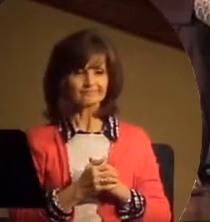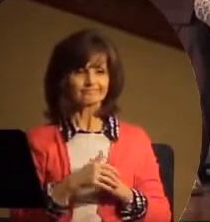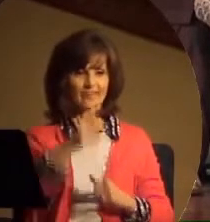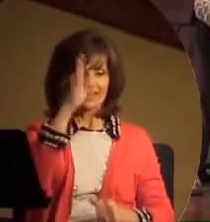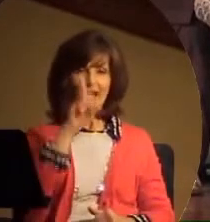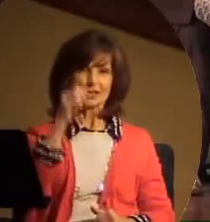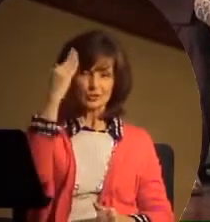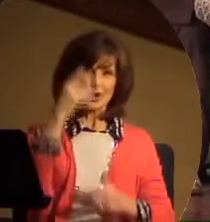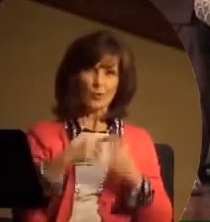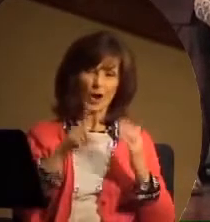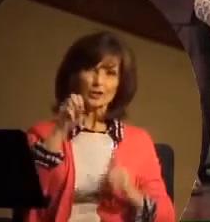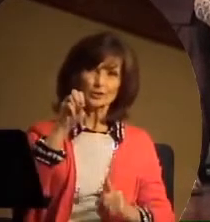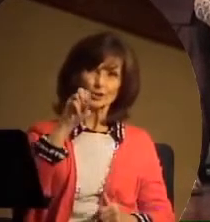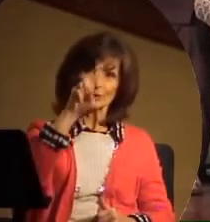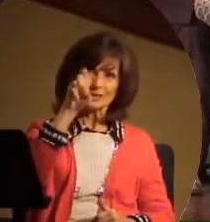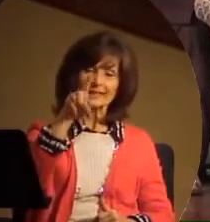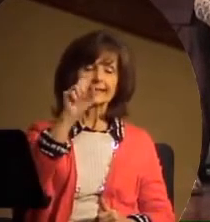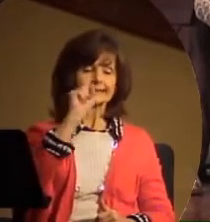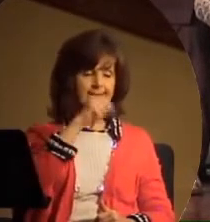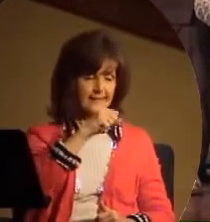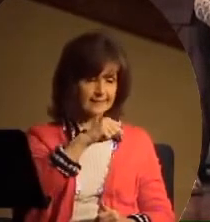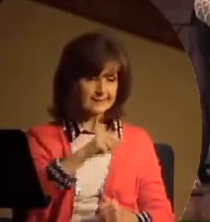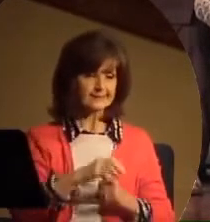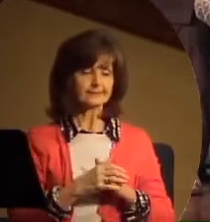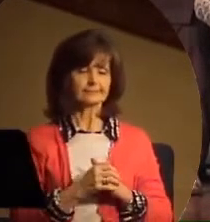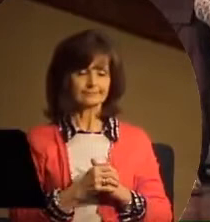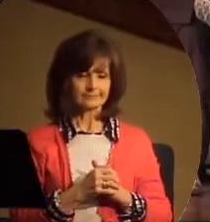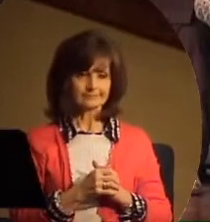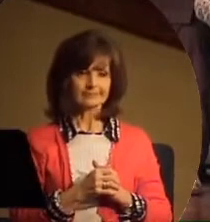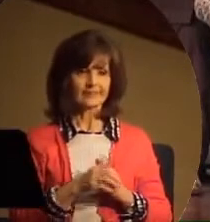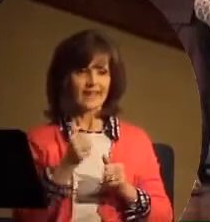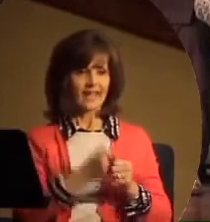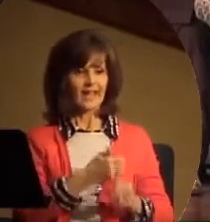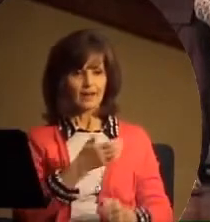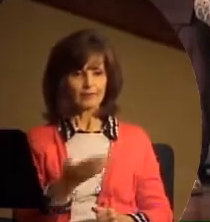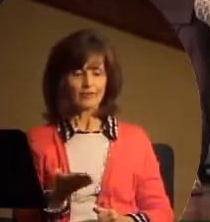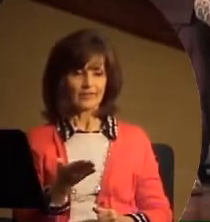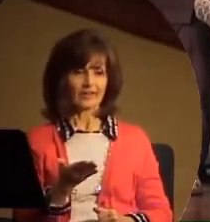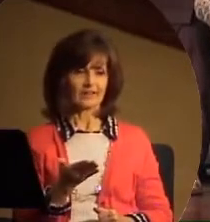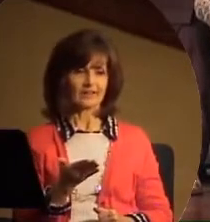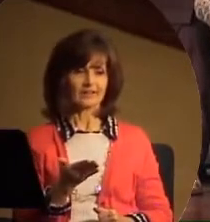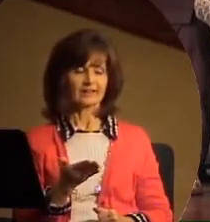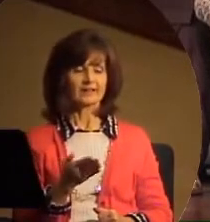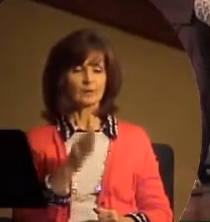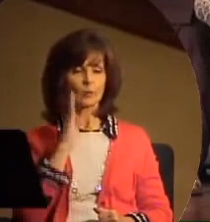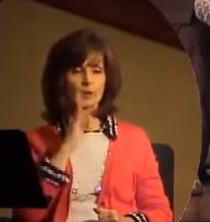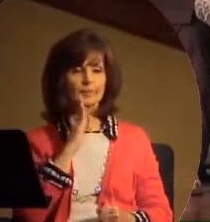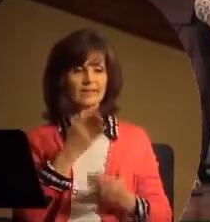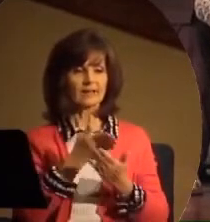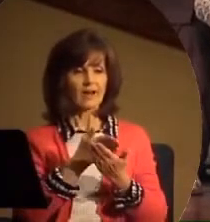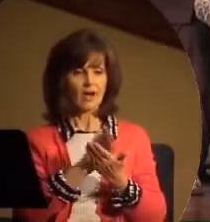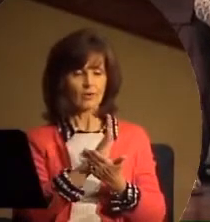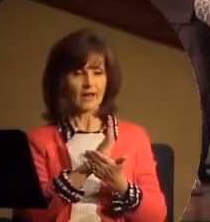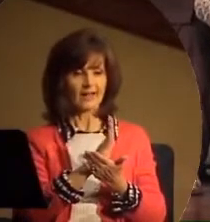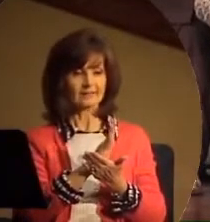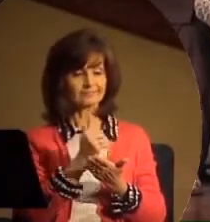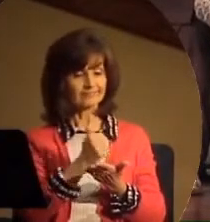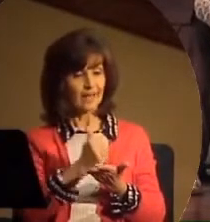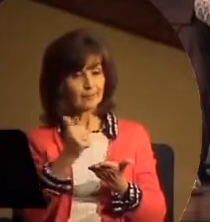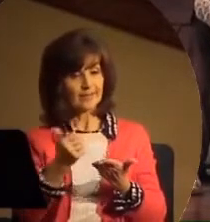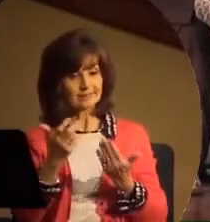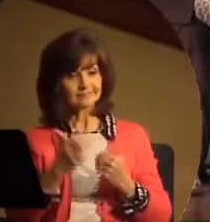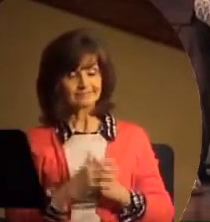God, do you know what you're doing? Yes. Everything is going to be all right.